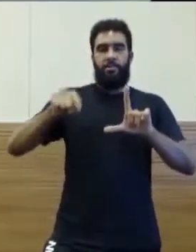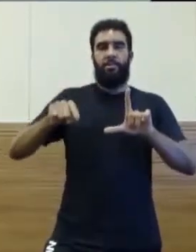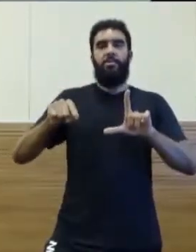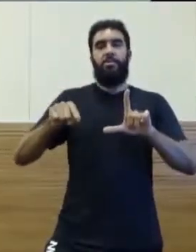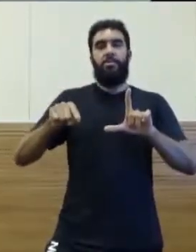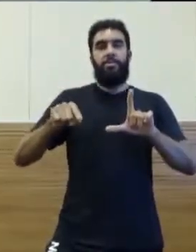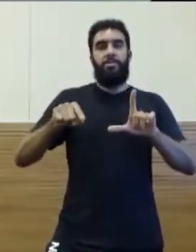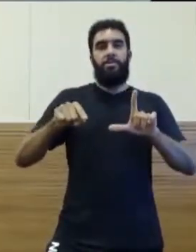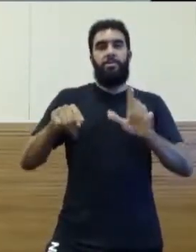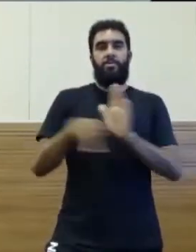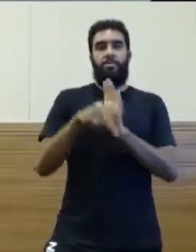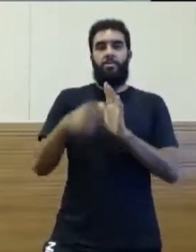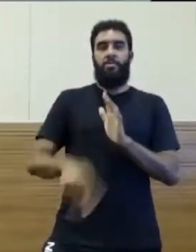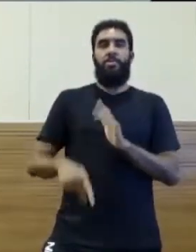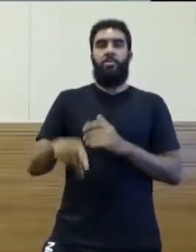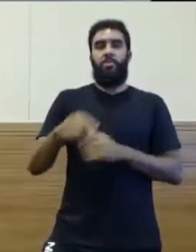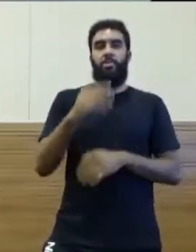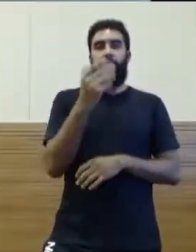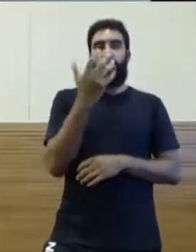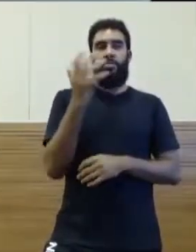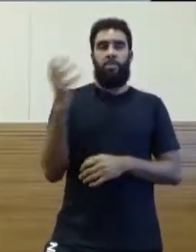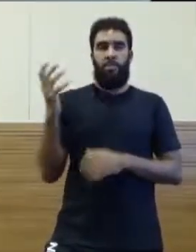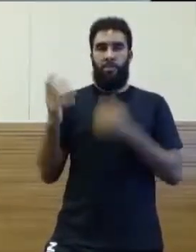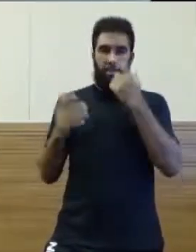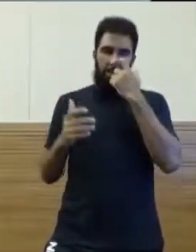and to include these,